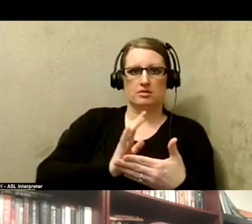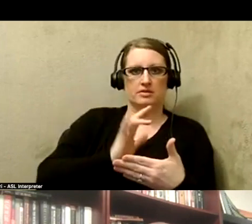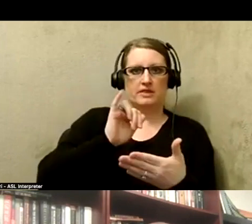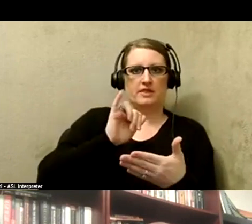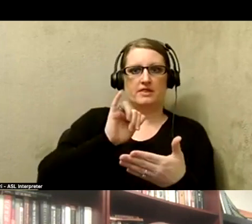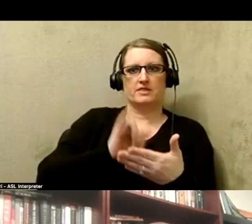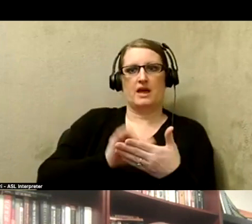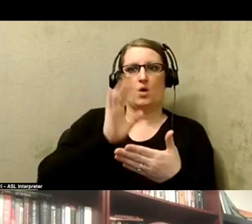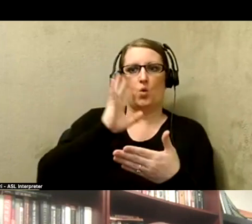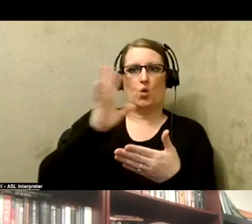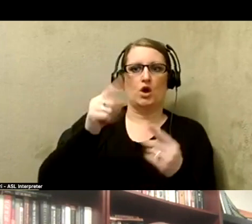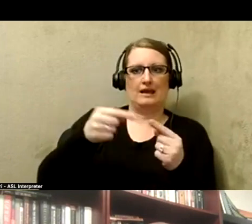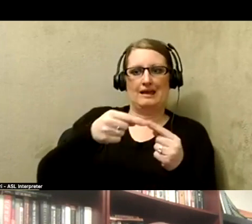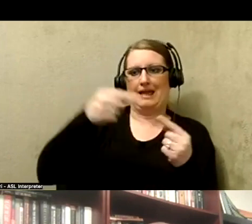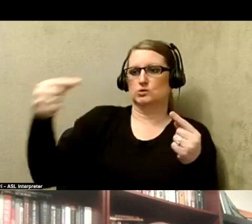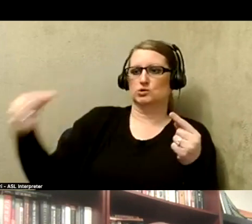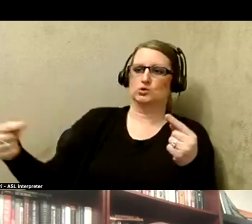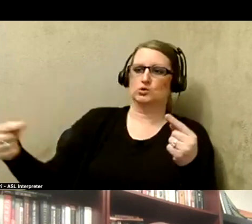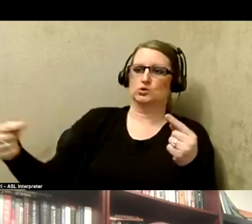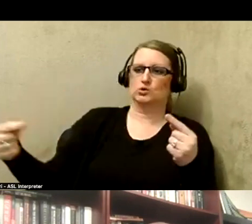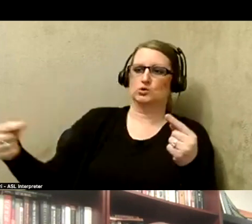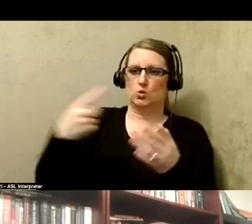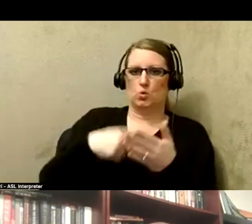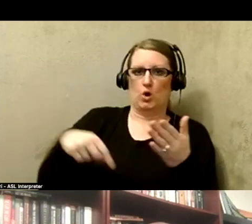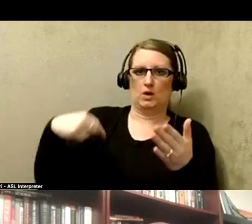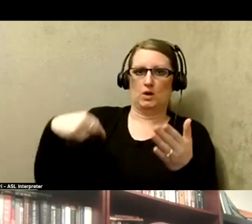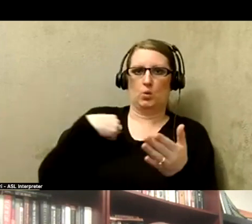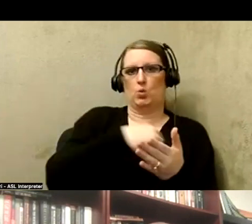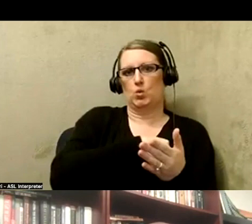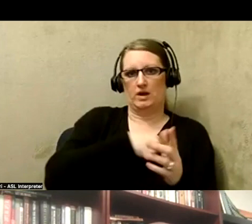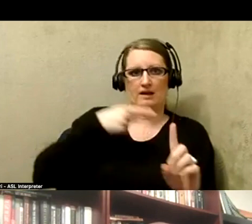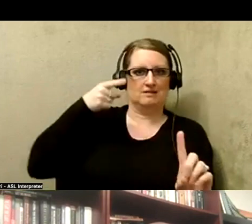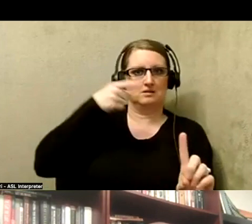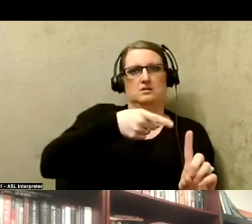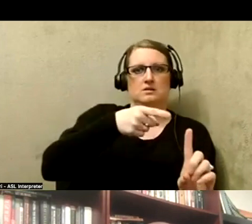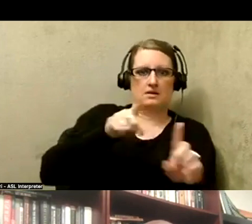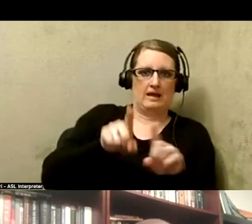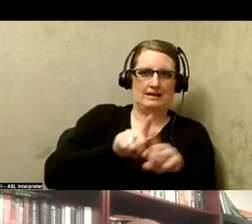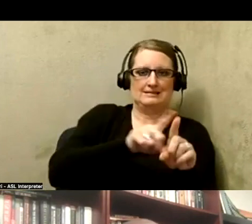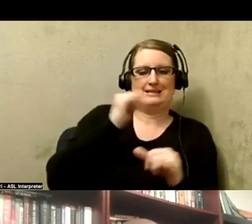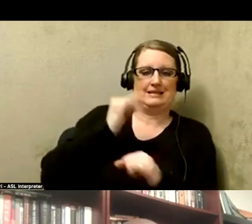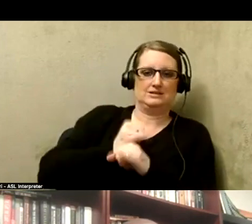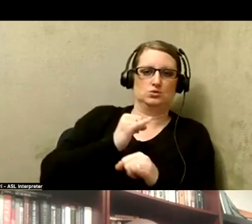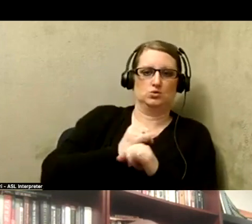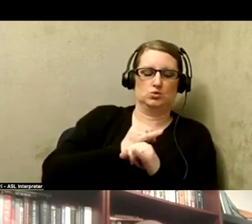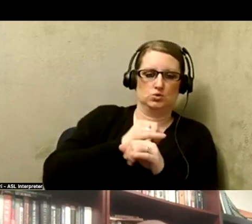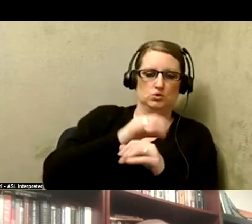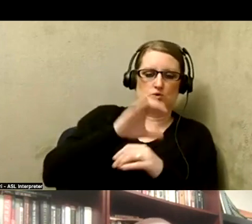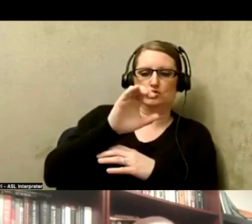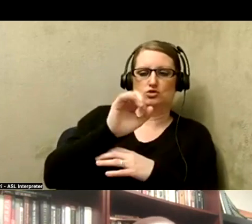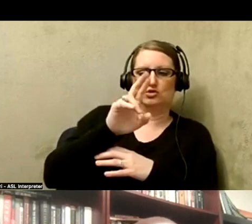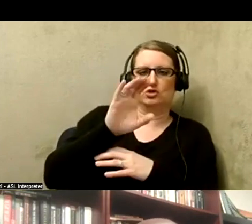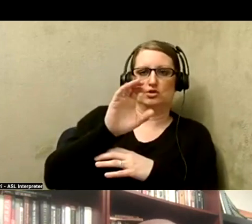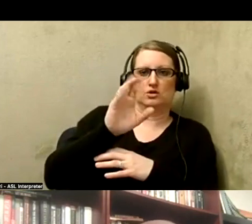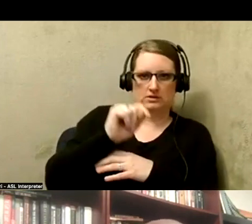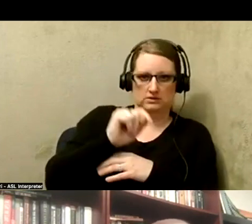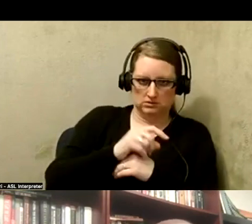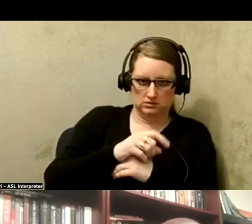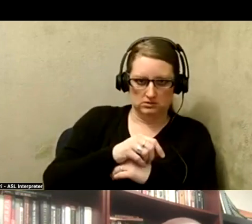counter what we kind of highlighted as the institutional circuit and